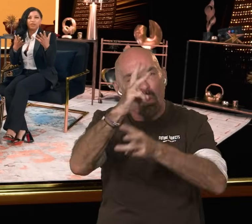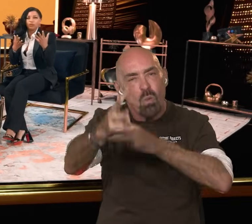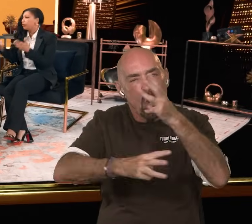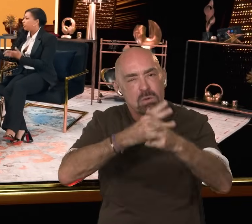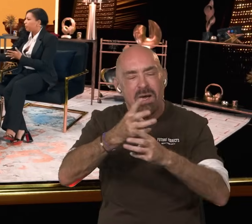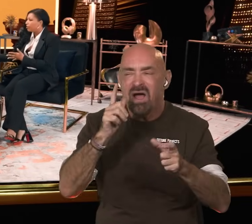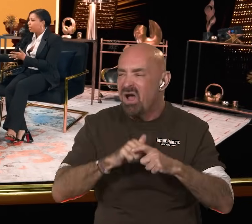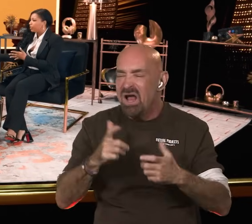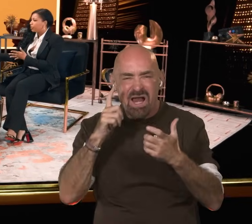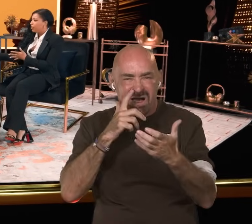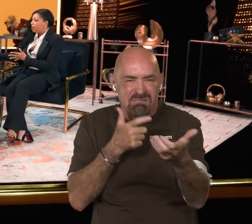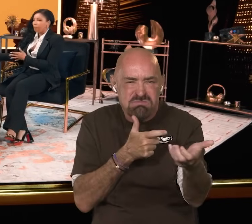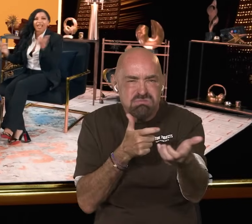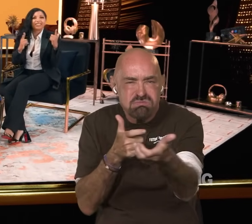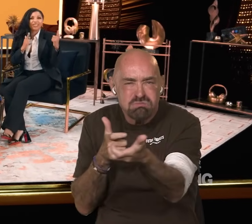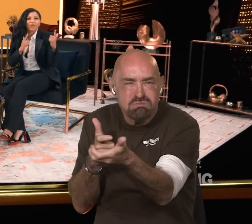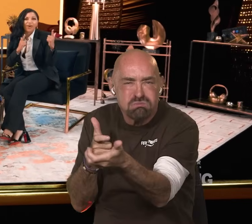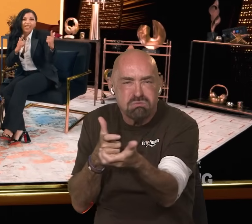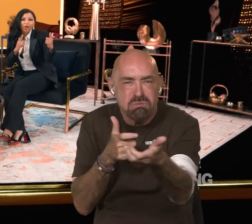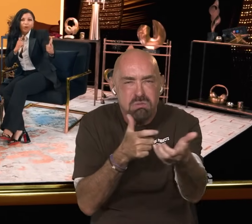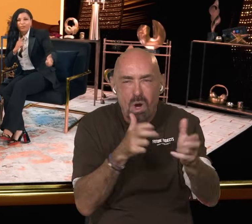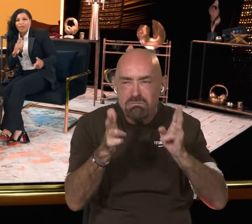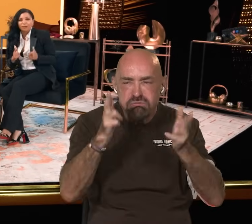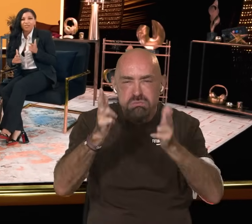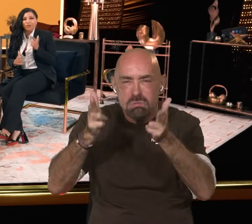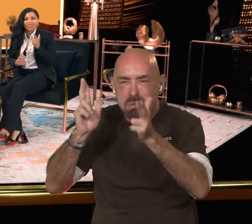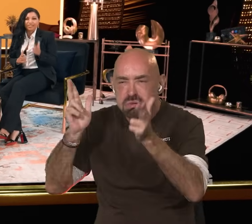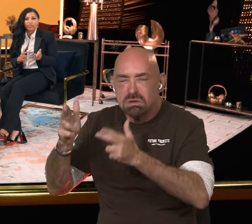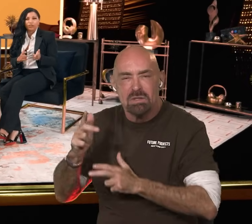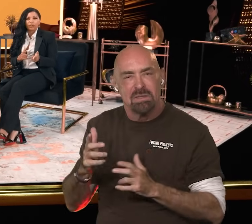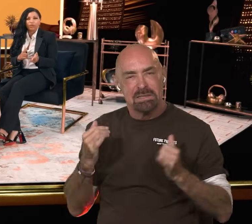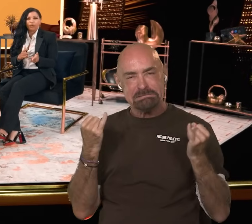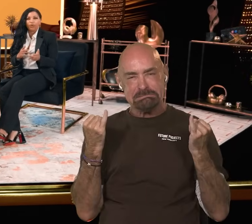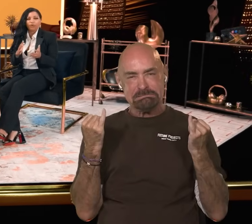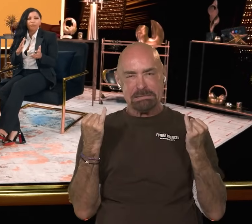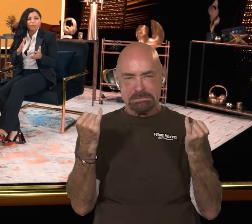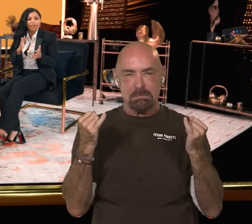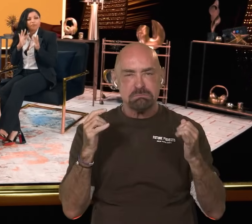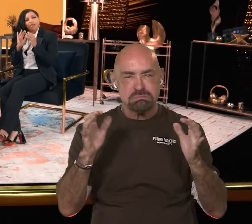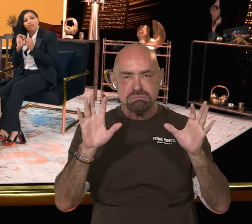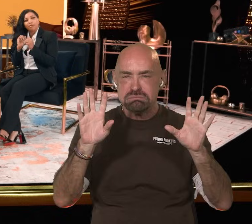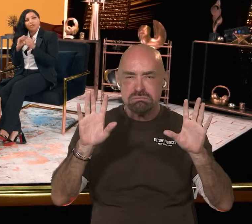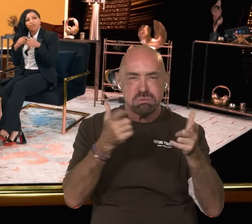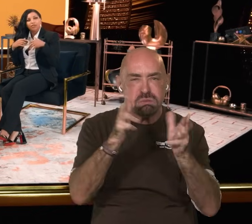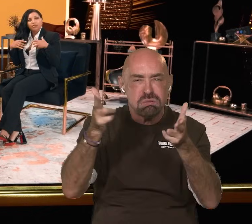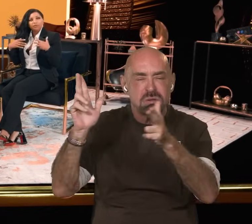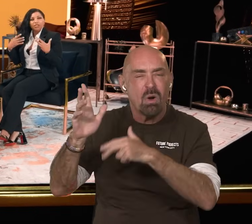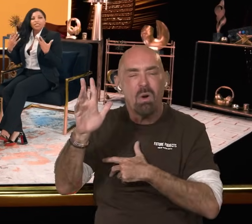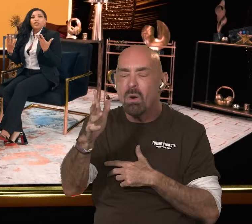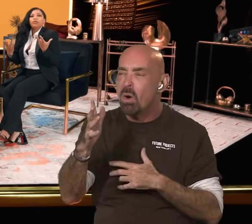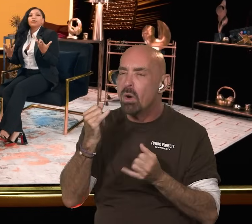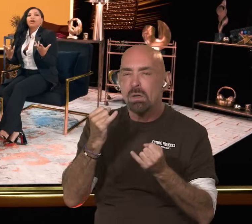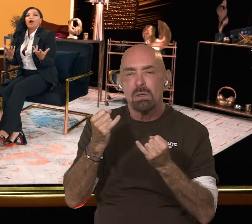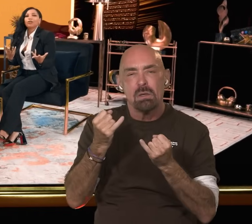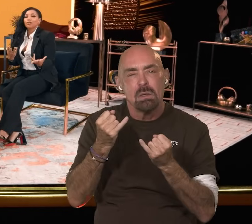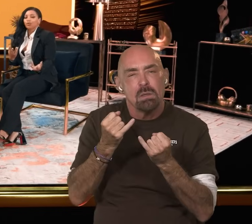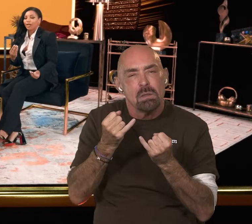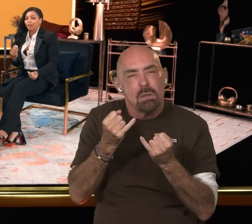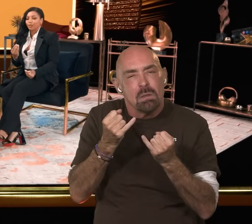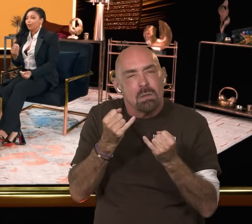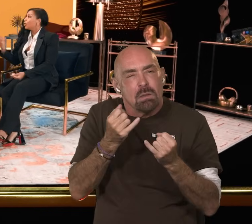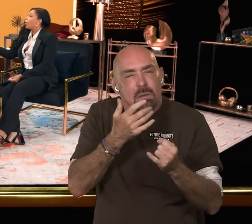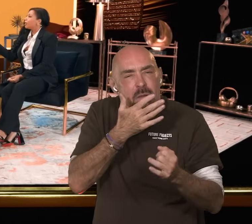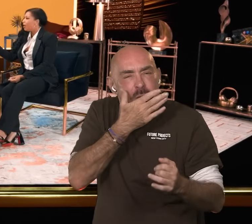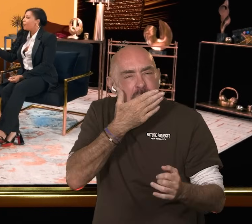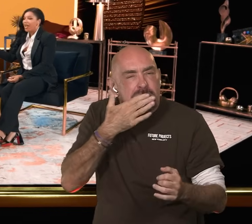as like a ruthless bounty hunter, blasting away hordes of enemies with a 6-shooter, or maybe I'd become a silver-tongued